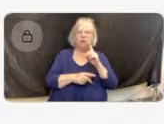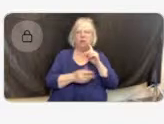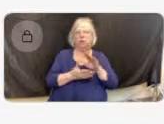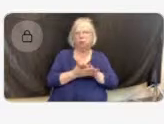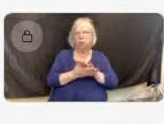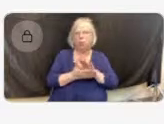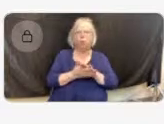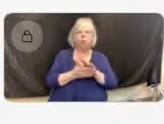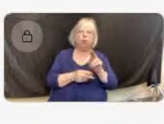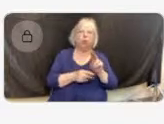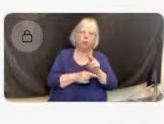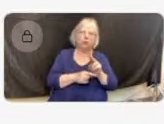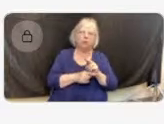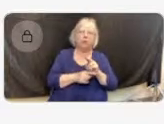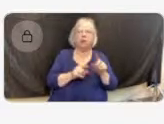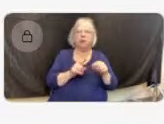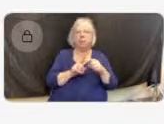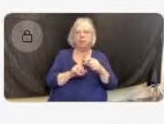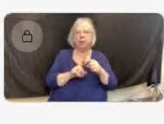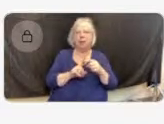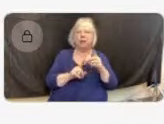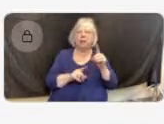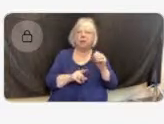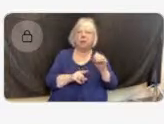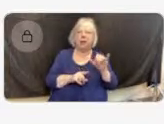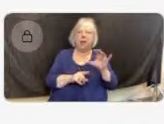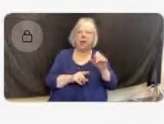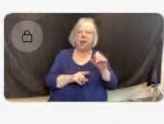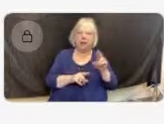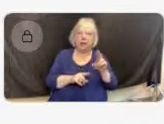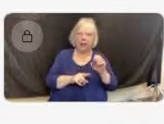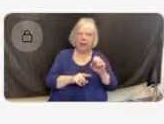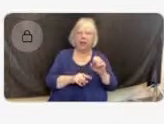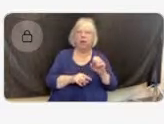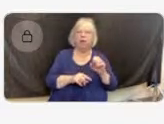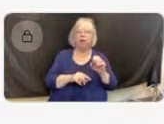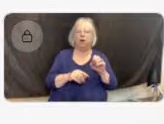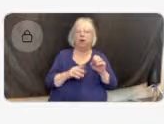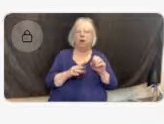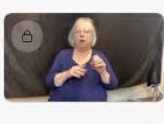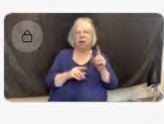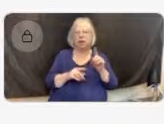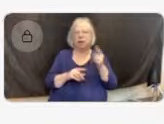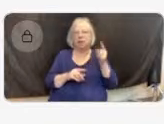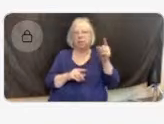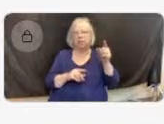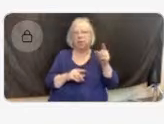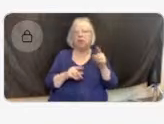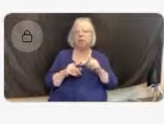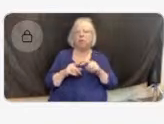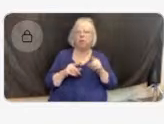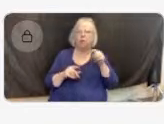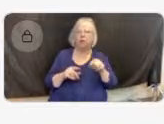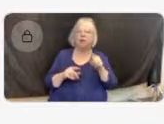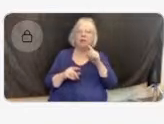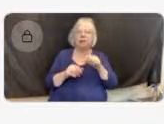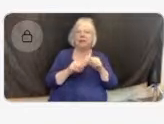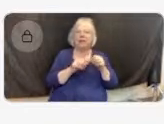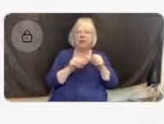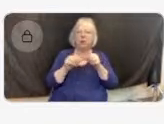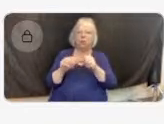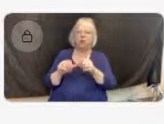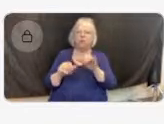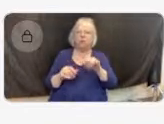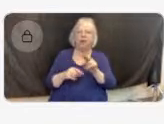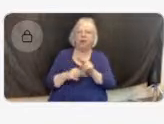school uses, as well as there's a daycare further over. And so this is a continuation of that